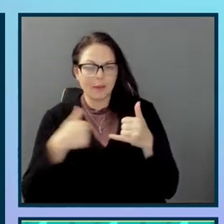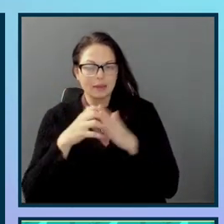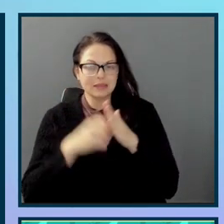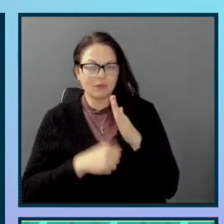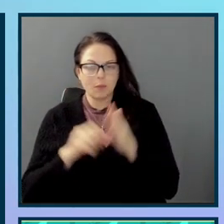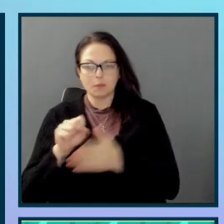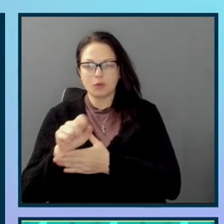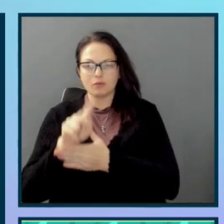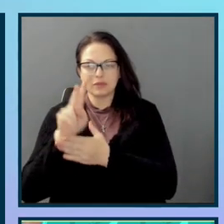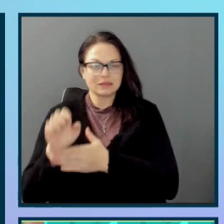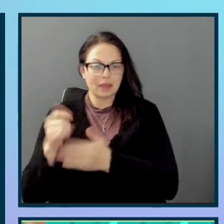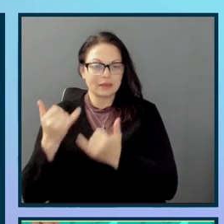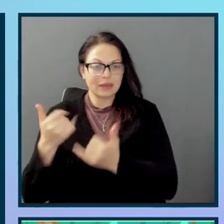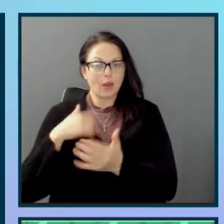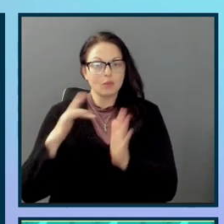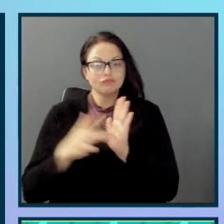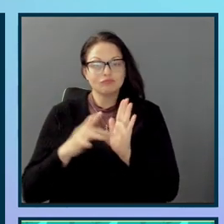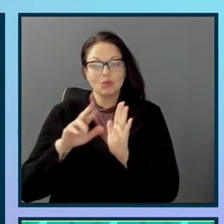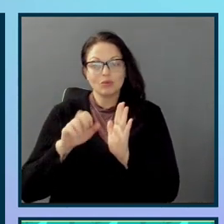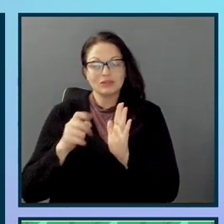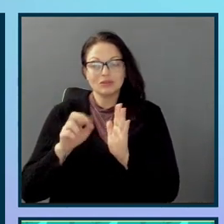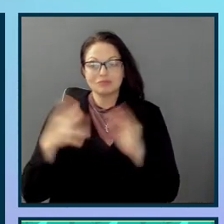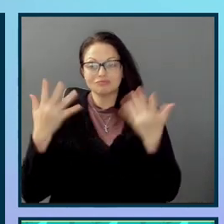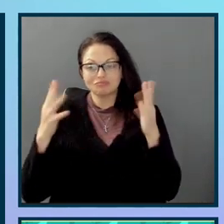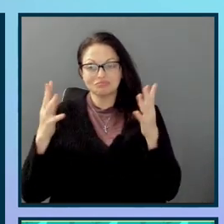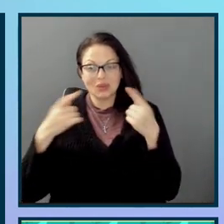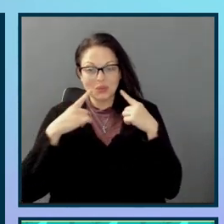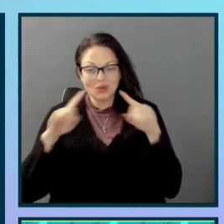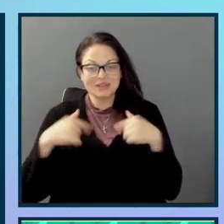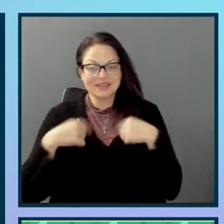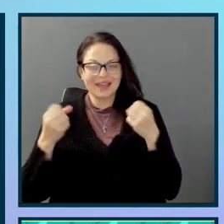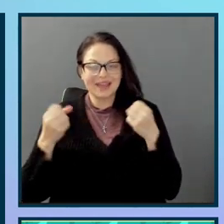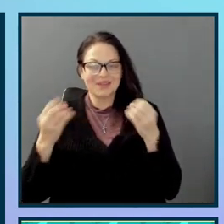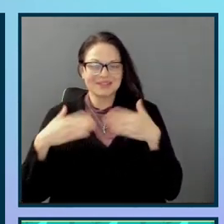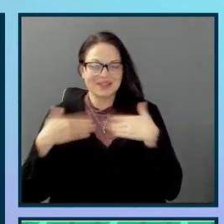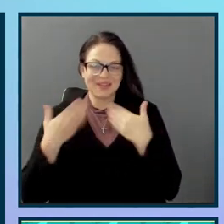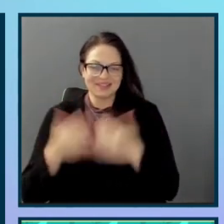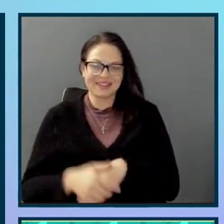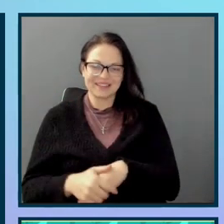return. And woo, it works. I'm so happy. So